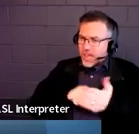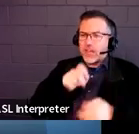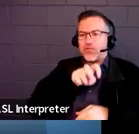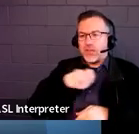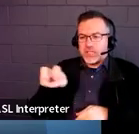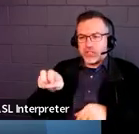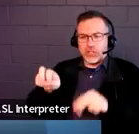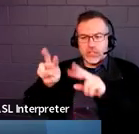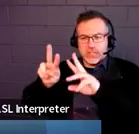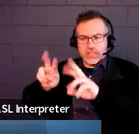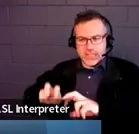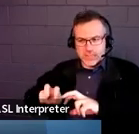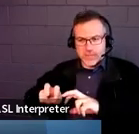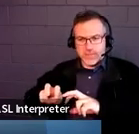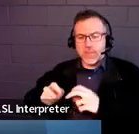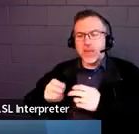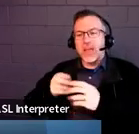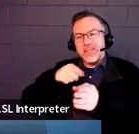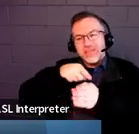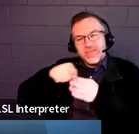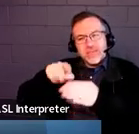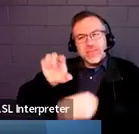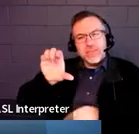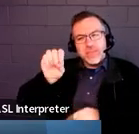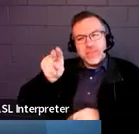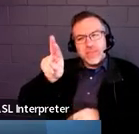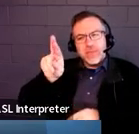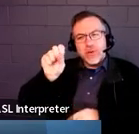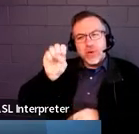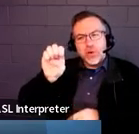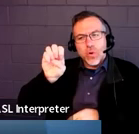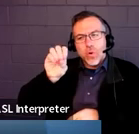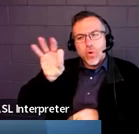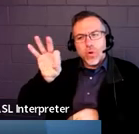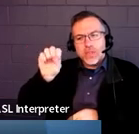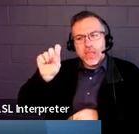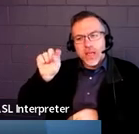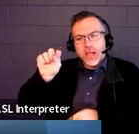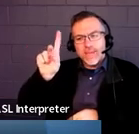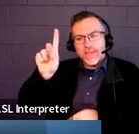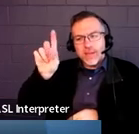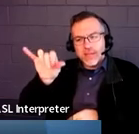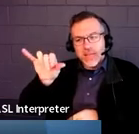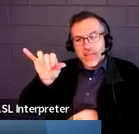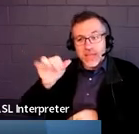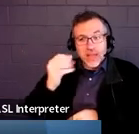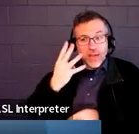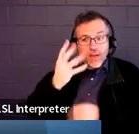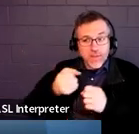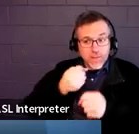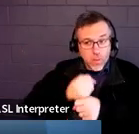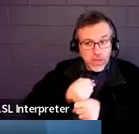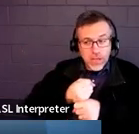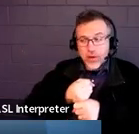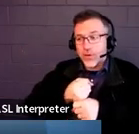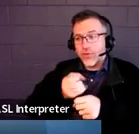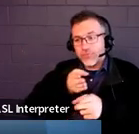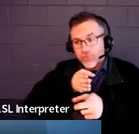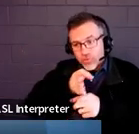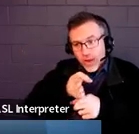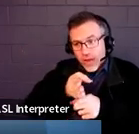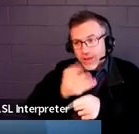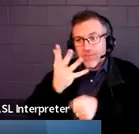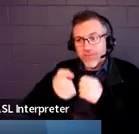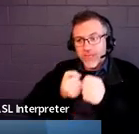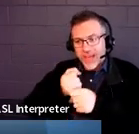study. Is the course of study going to be a four-year plan? Is it a five-year track? Is it a six-year track? Which